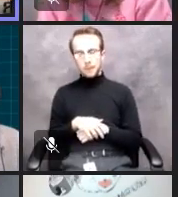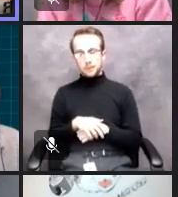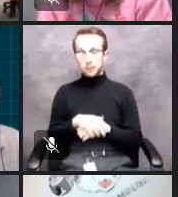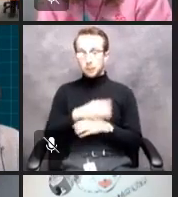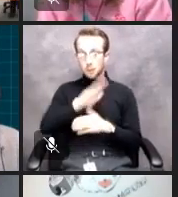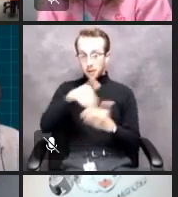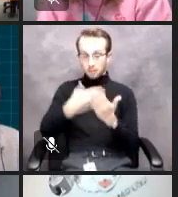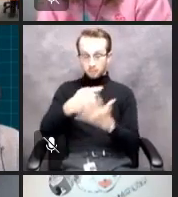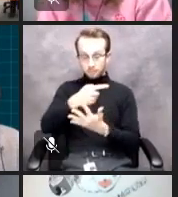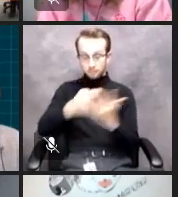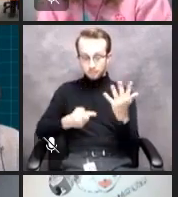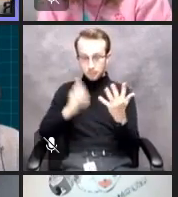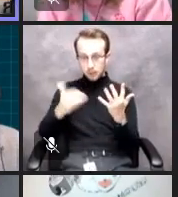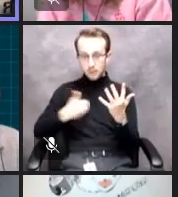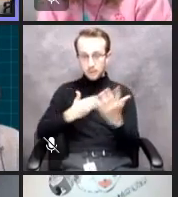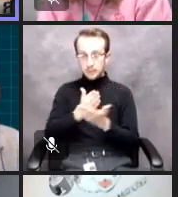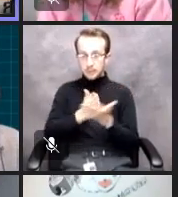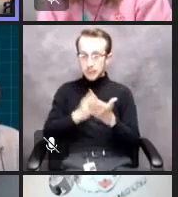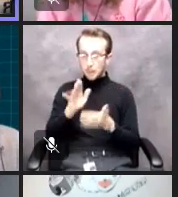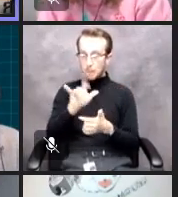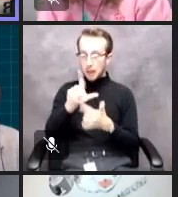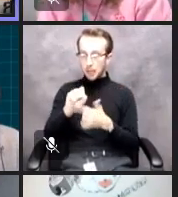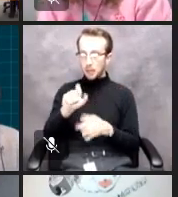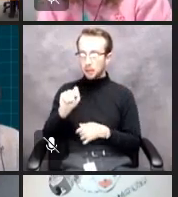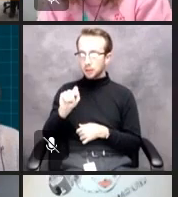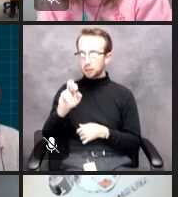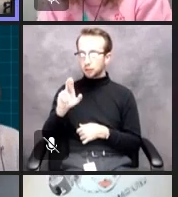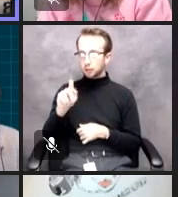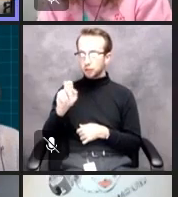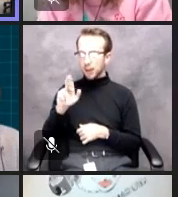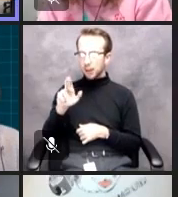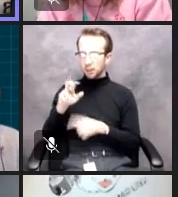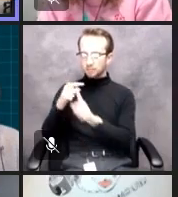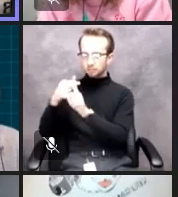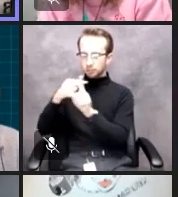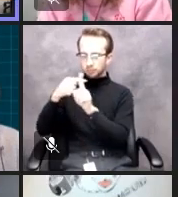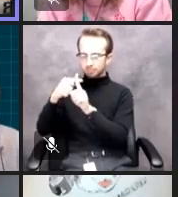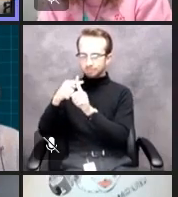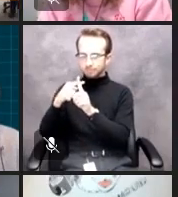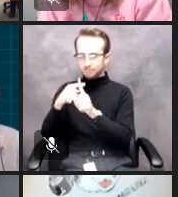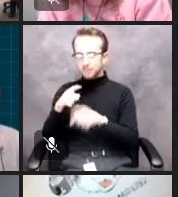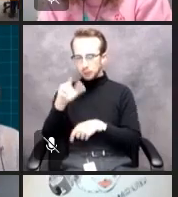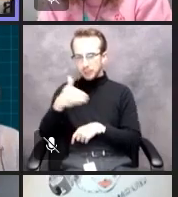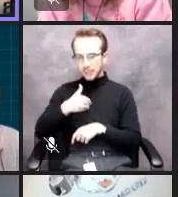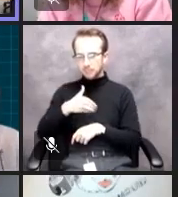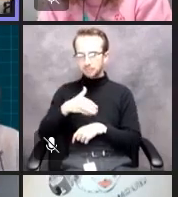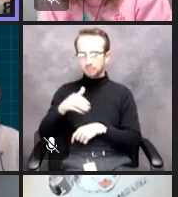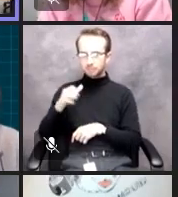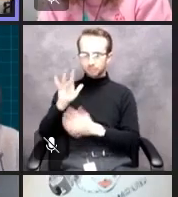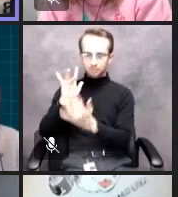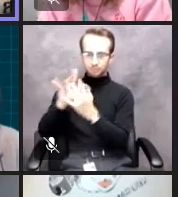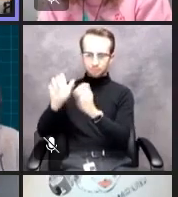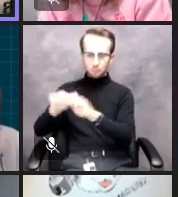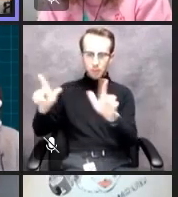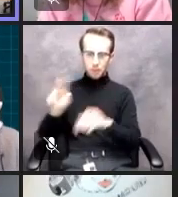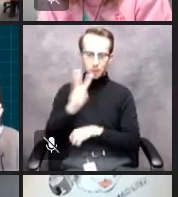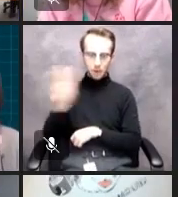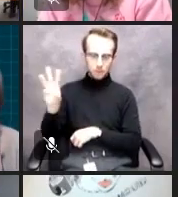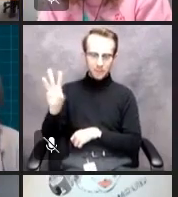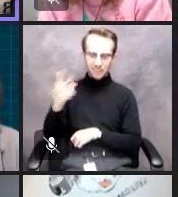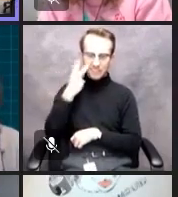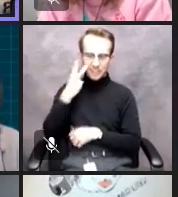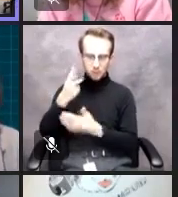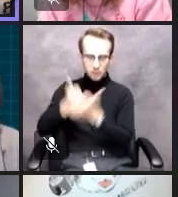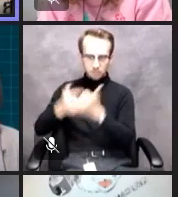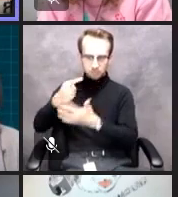have bill trackers, and you can usually go to their websites and see what bills have been introduced related to